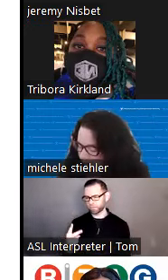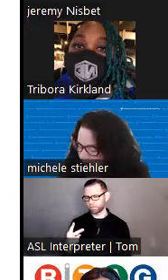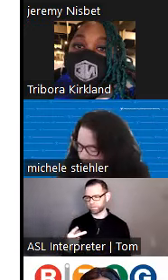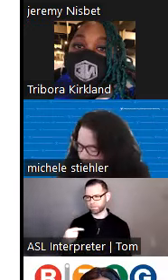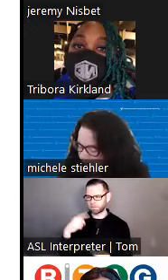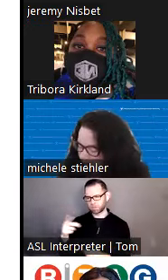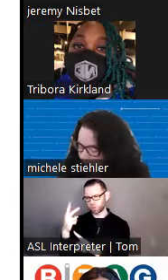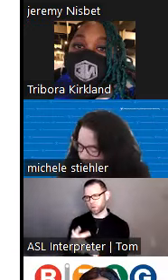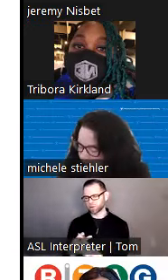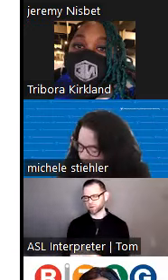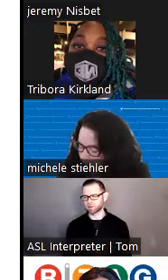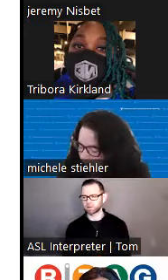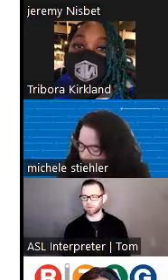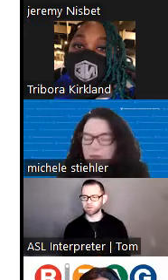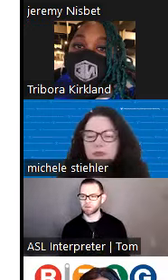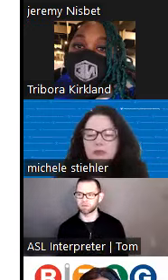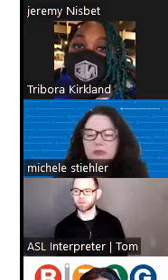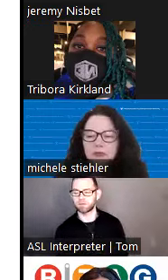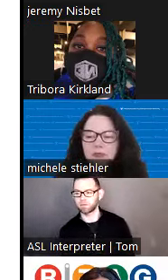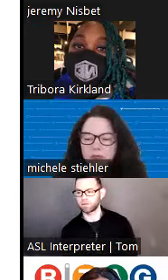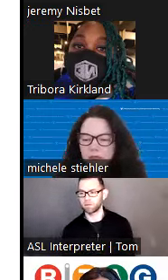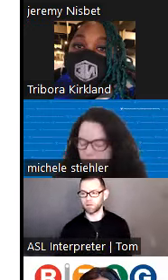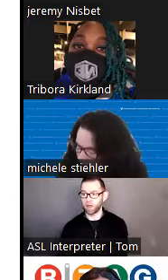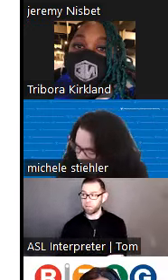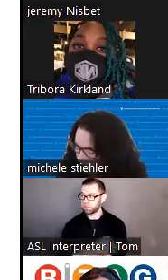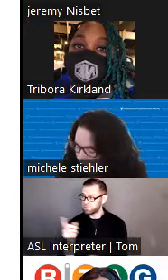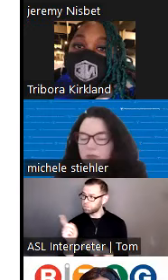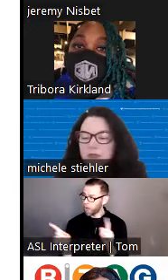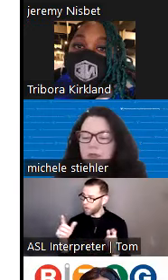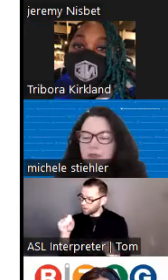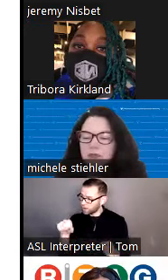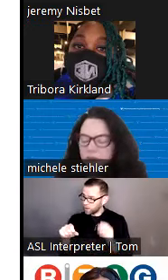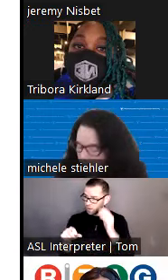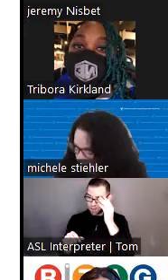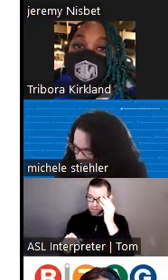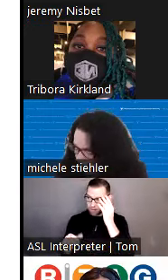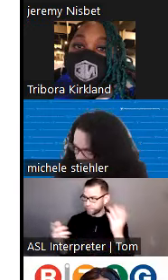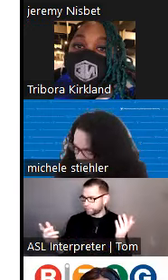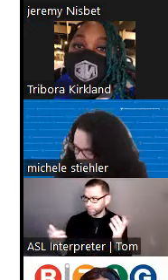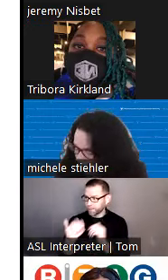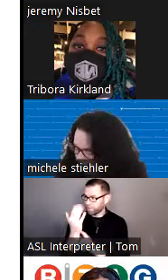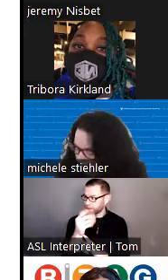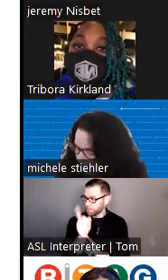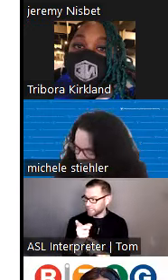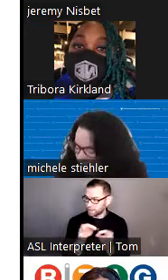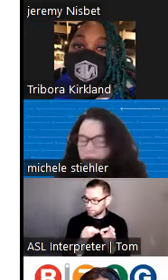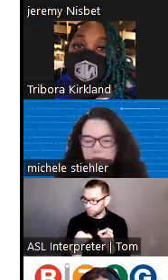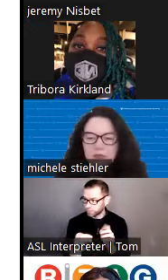Okay. But it'll be like changed to anywhere from 15 minutes to a half